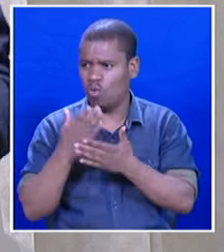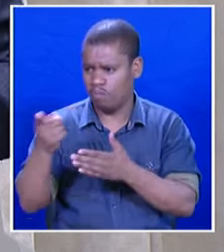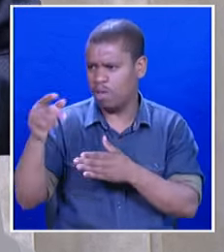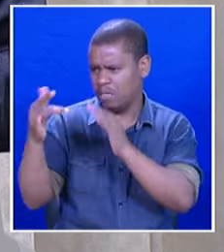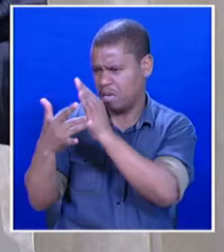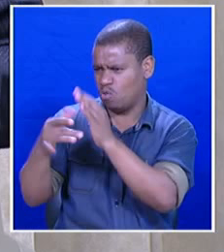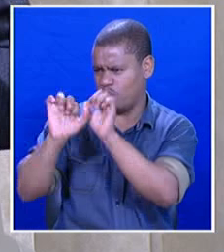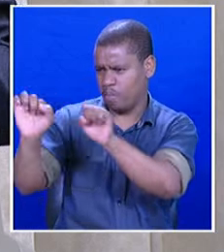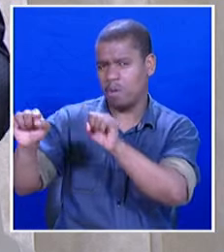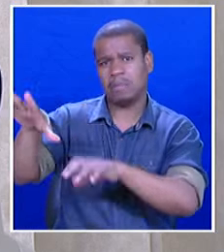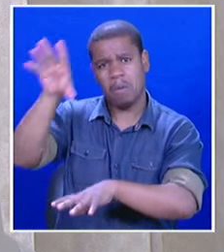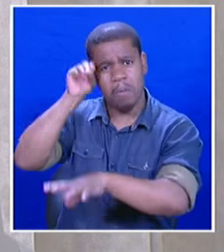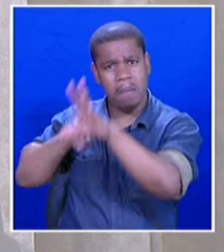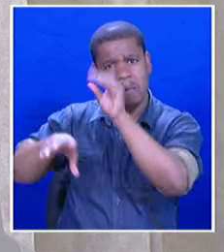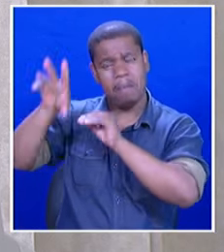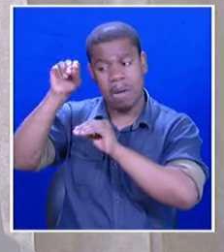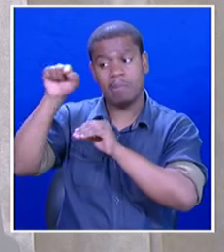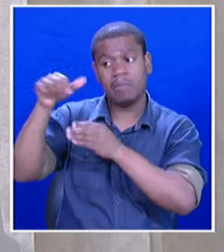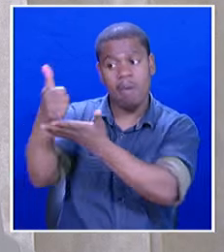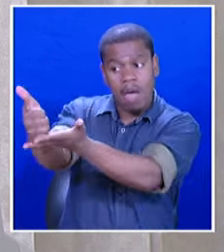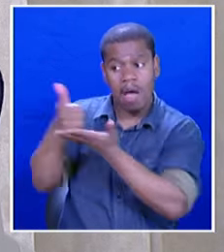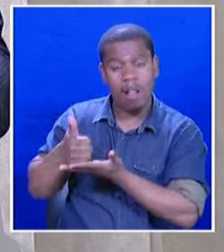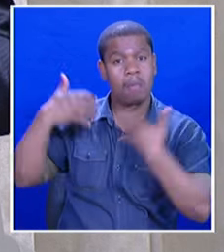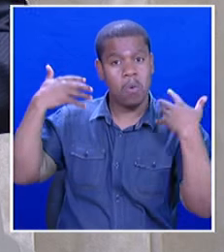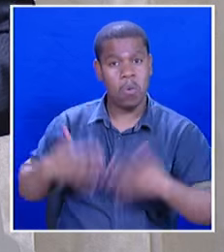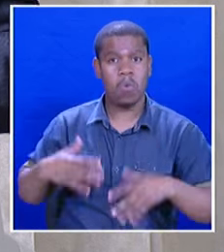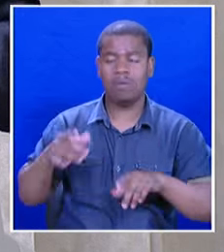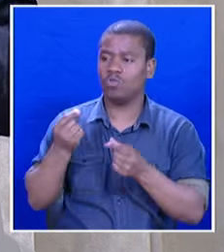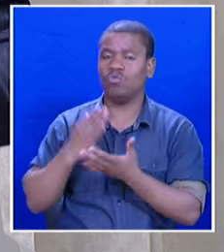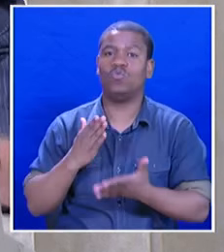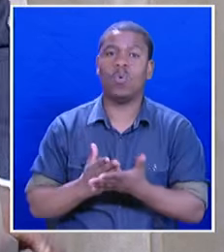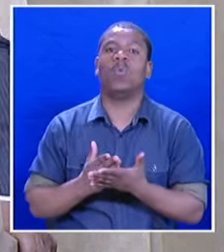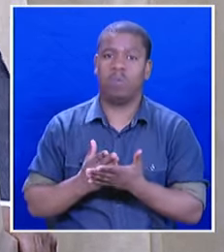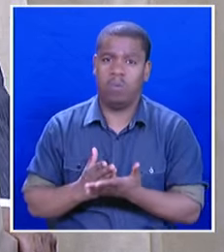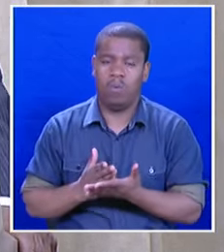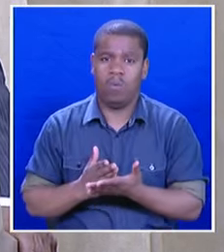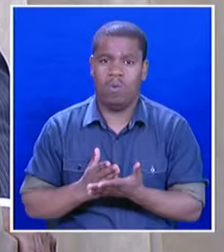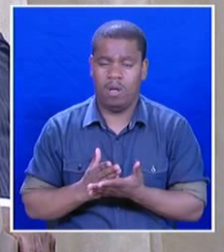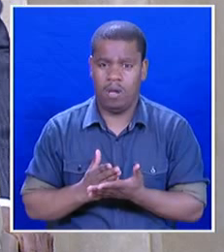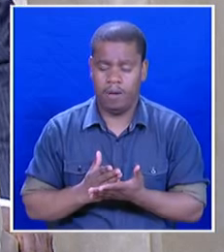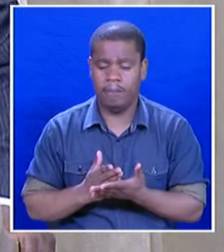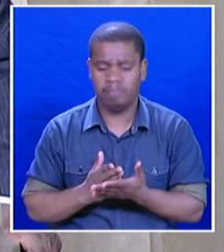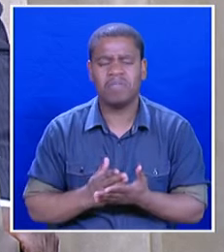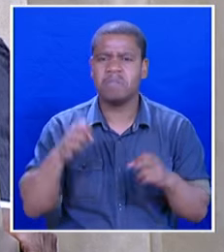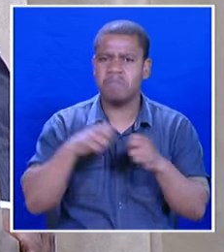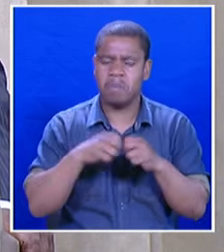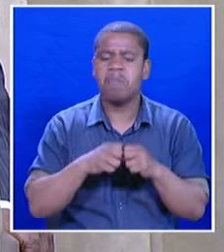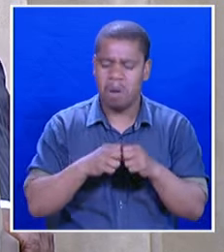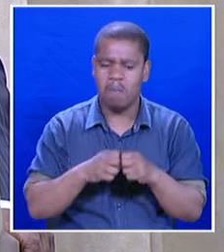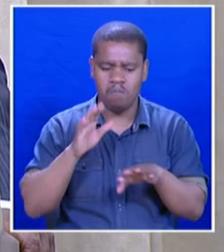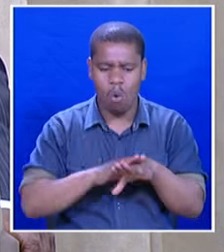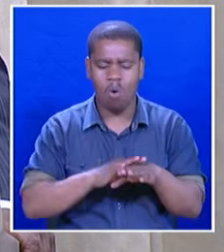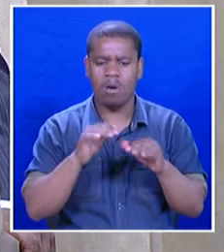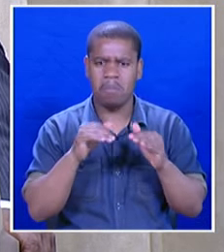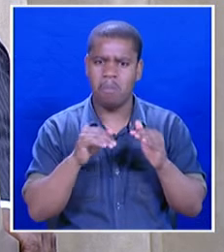much assistance as we possibly can. And with regard to advancing to a green economy,